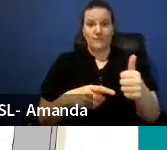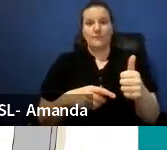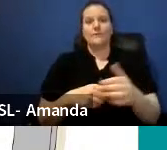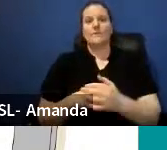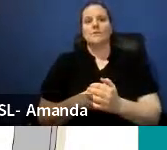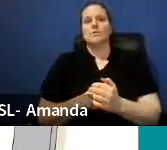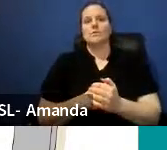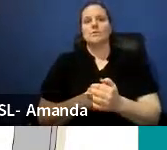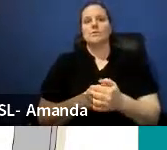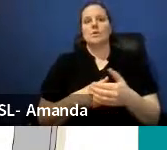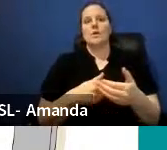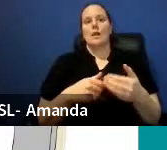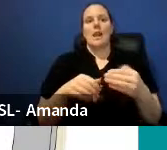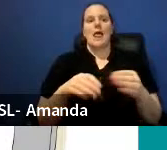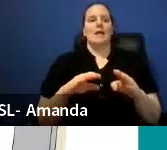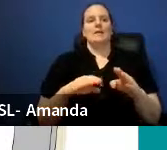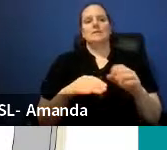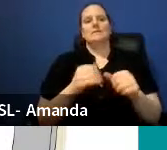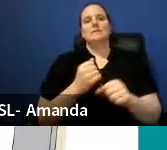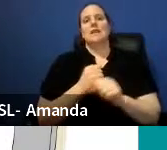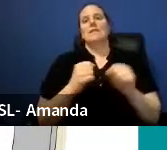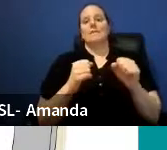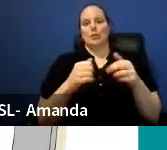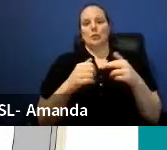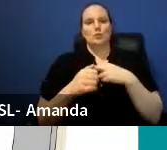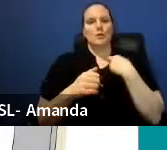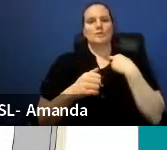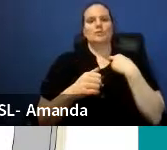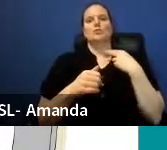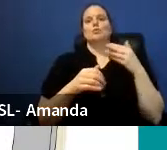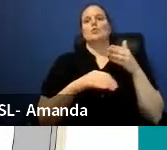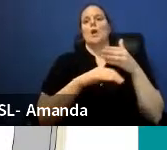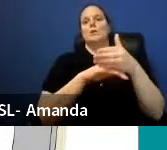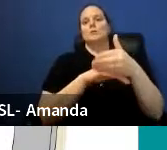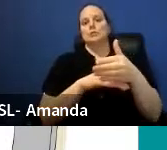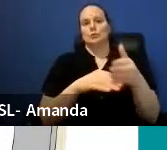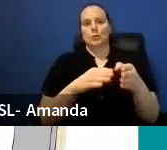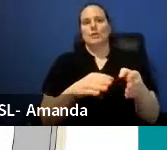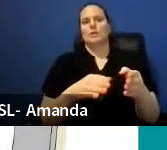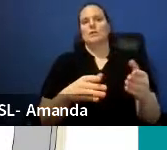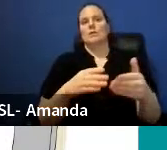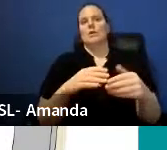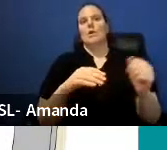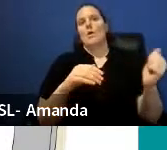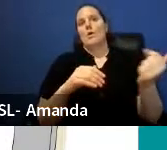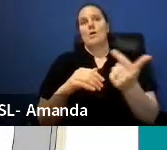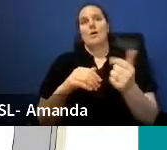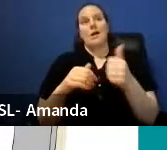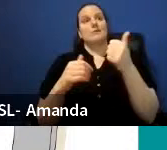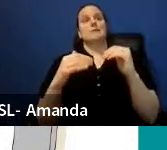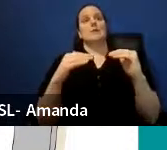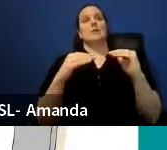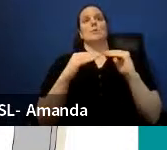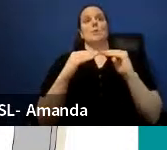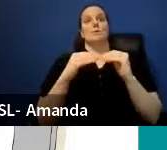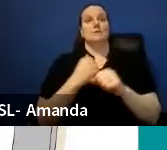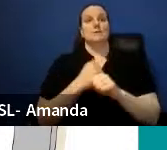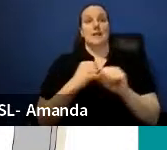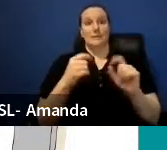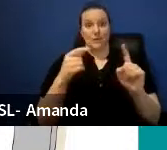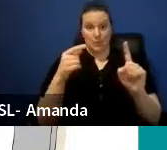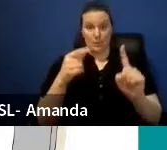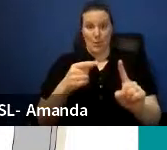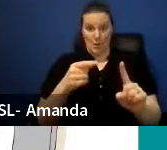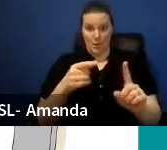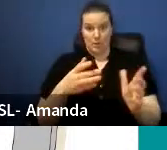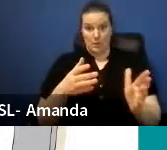that modest safety risk of crossing a street. So all else being equal, from a safety point of view, it seems that